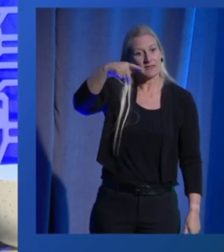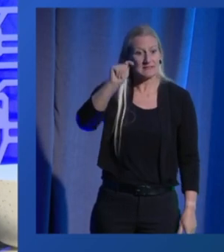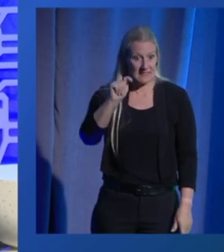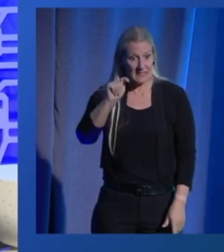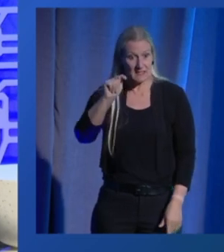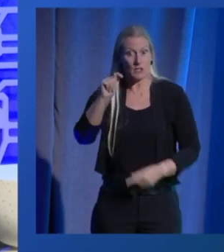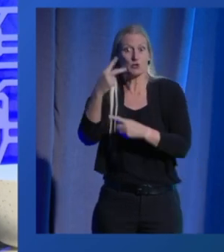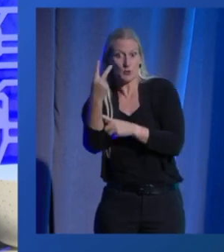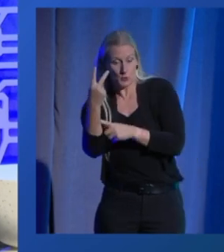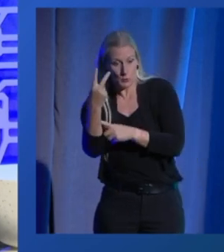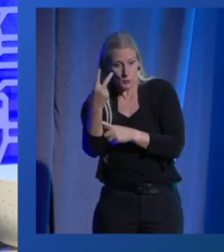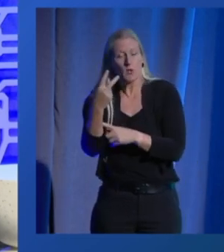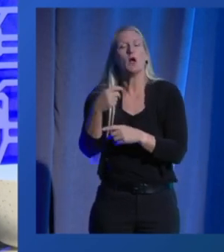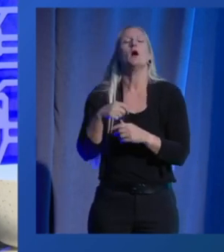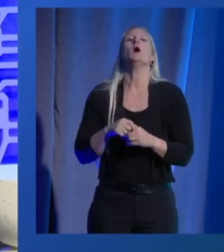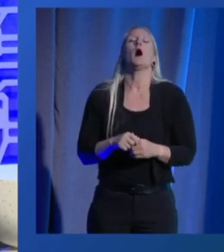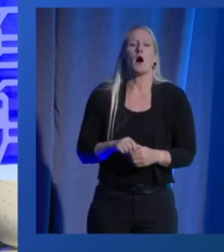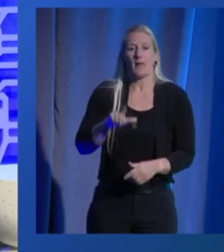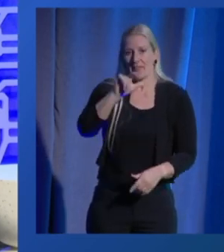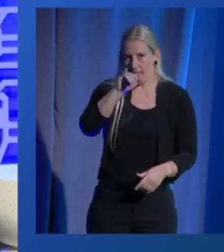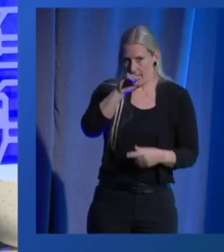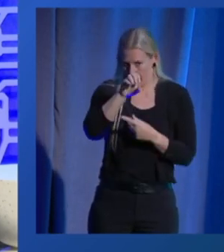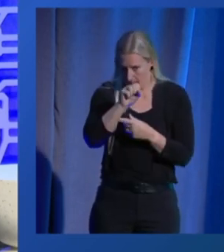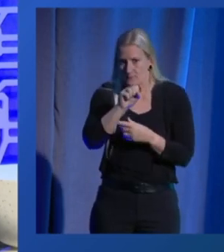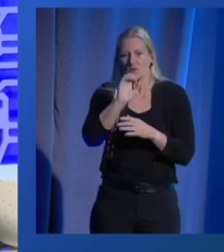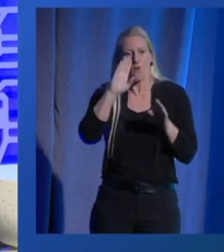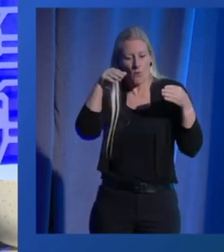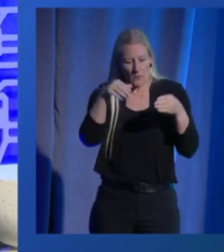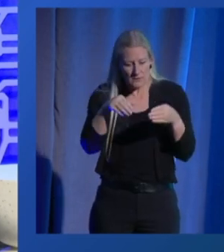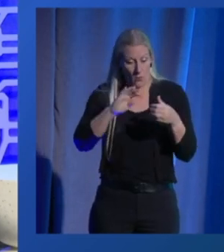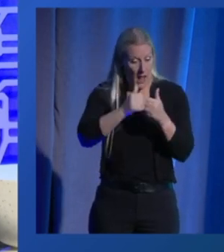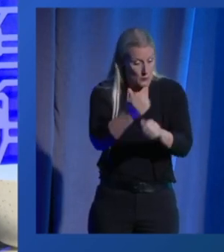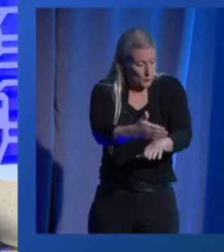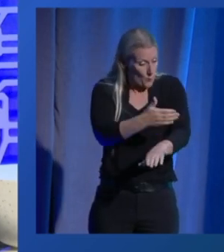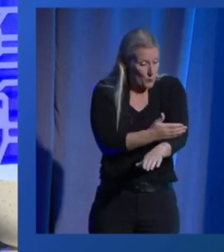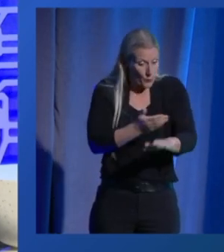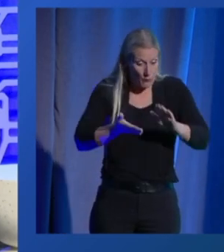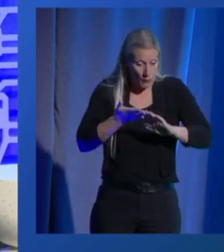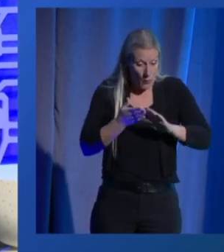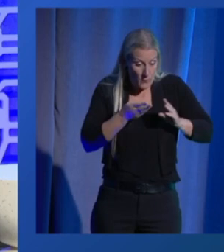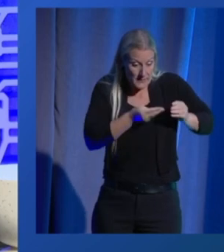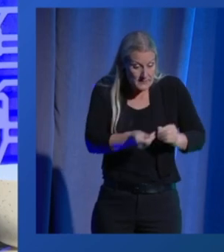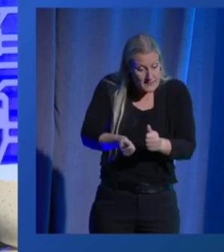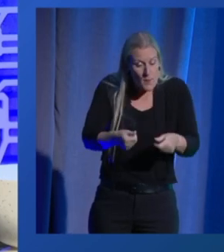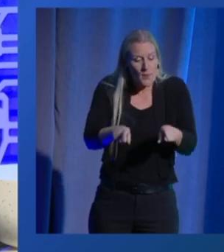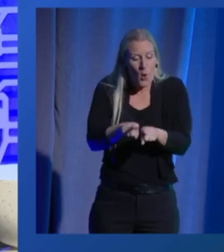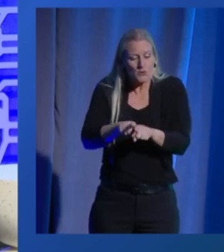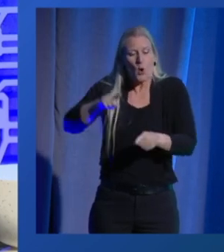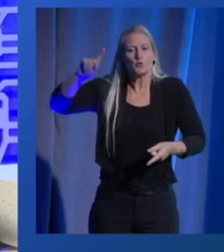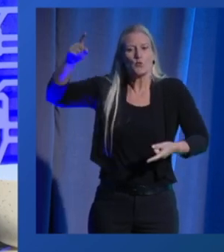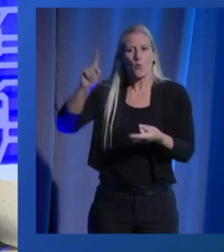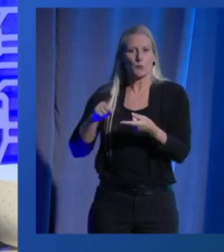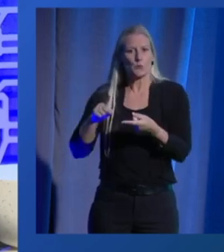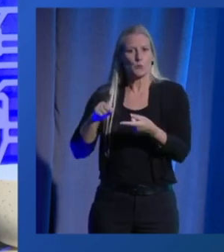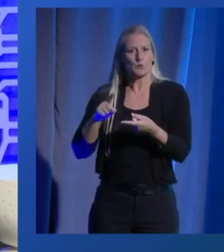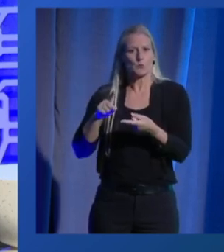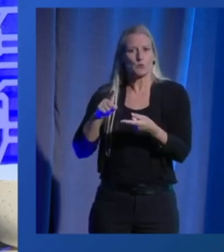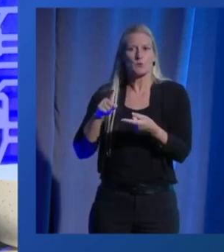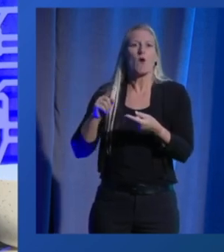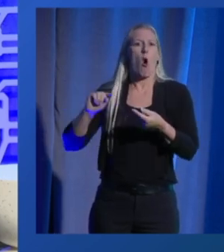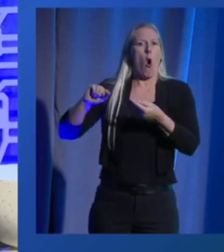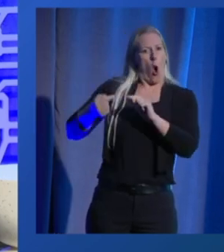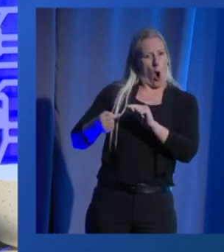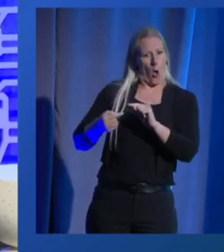llms ever since folks focusing both on how to improve their performance but also to reduce harms through test